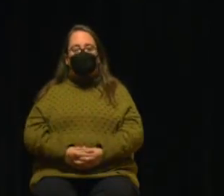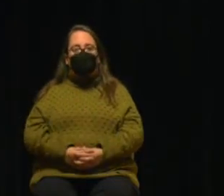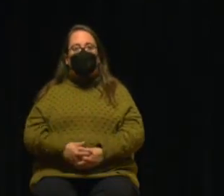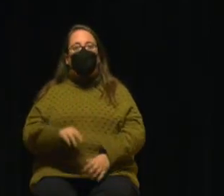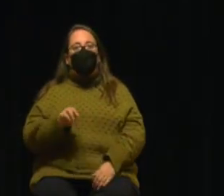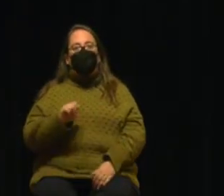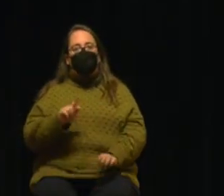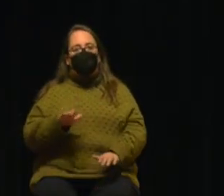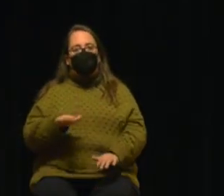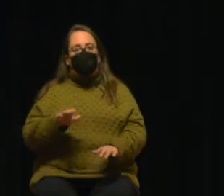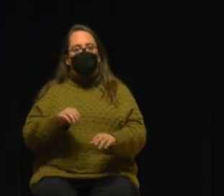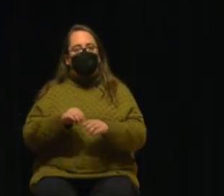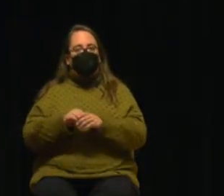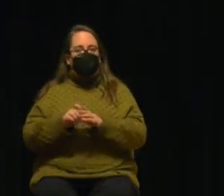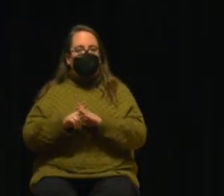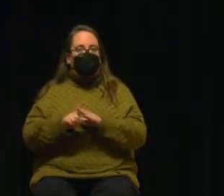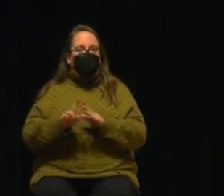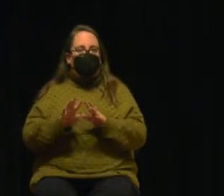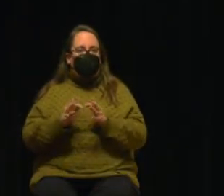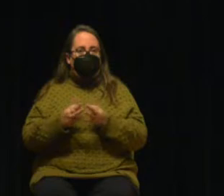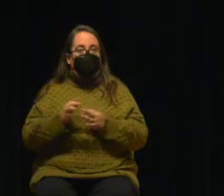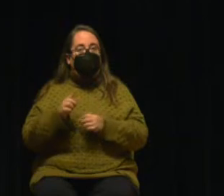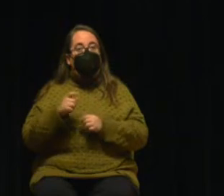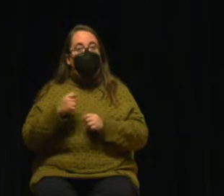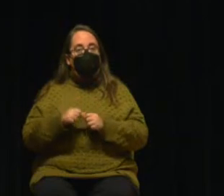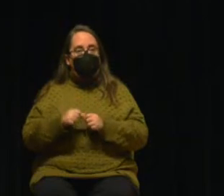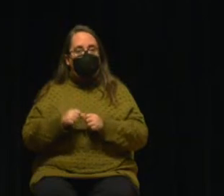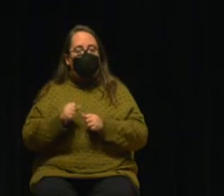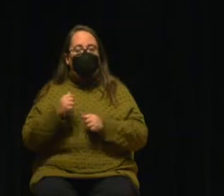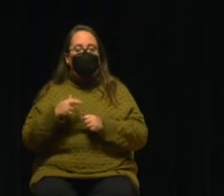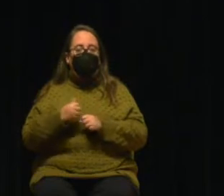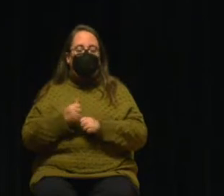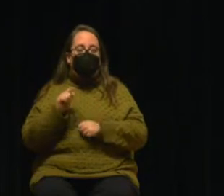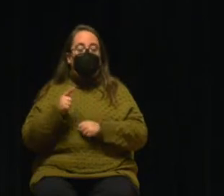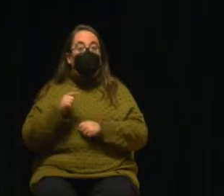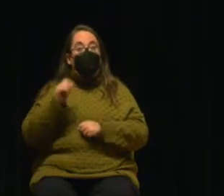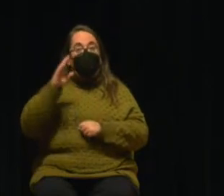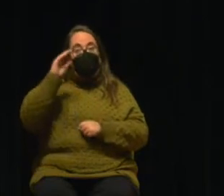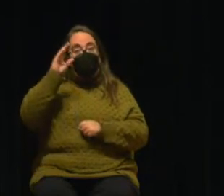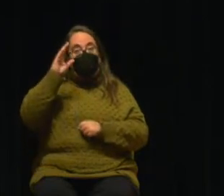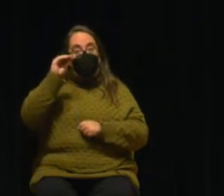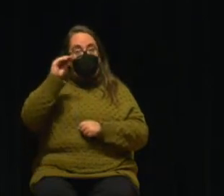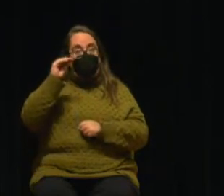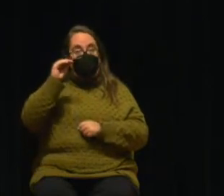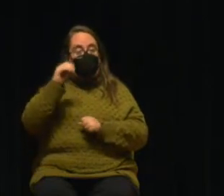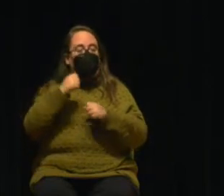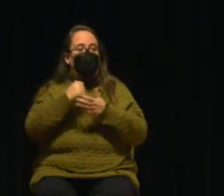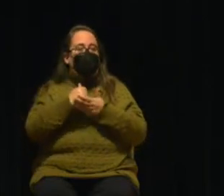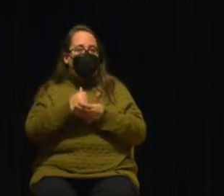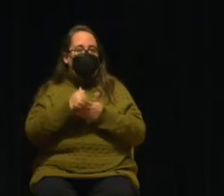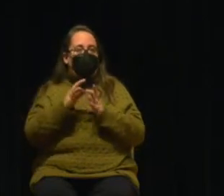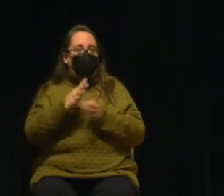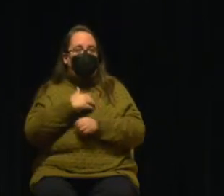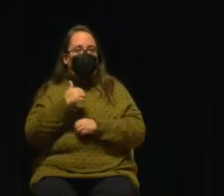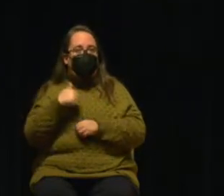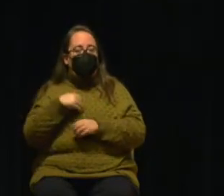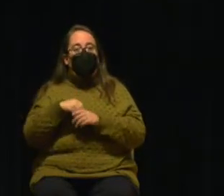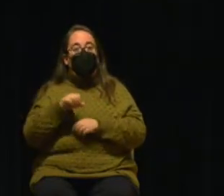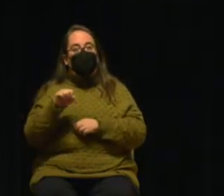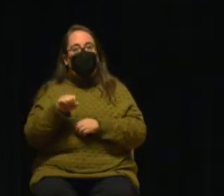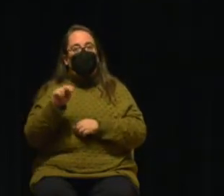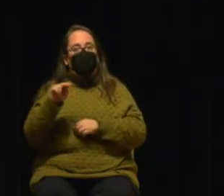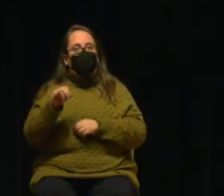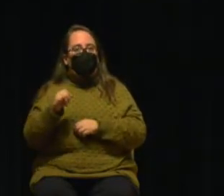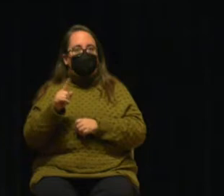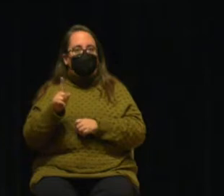was raised in an abolitionist family. He recalled years later that as a boy, he had helped family members in South Jersey, where he